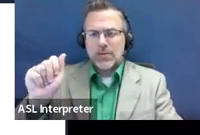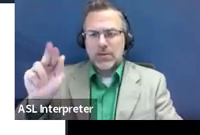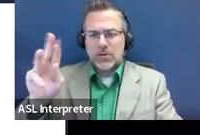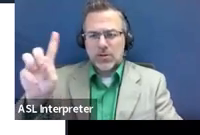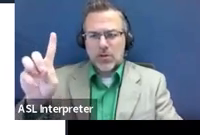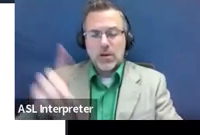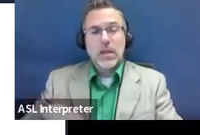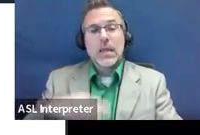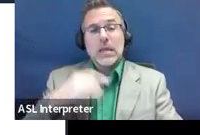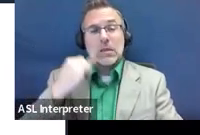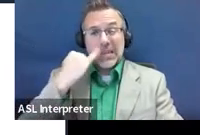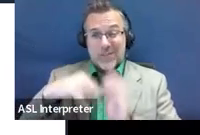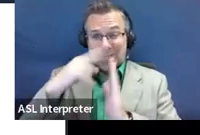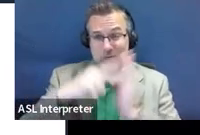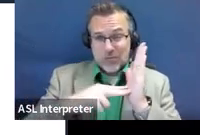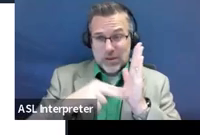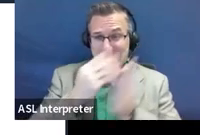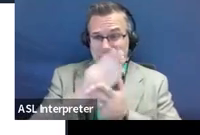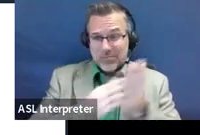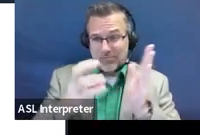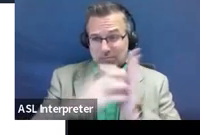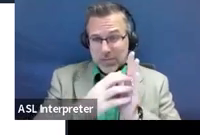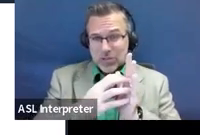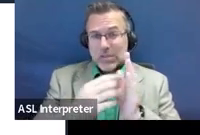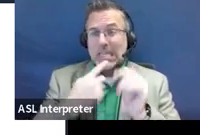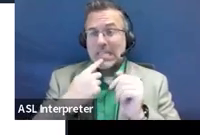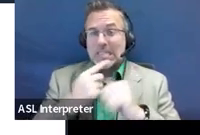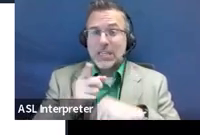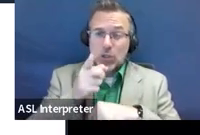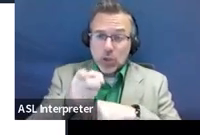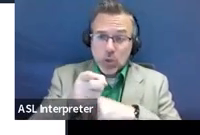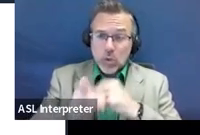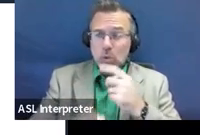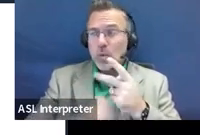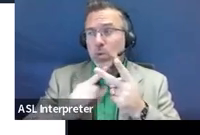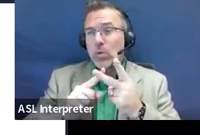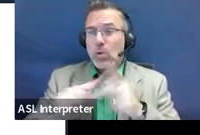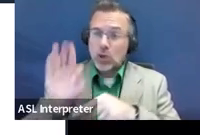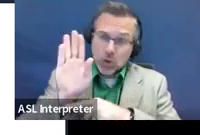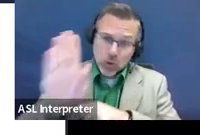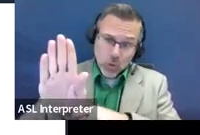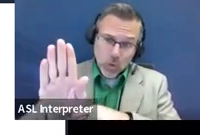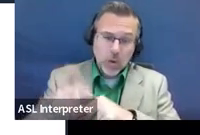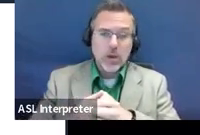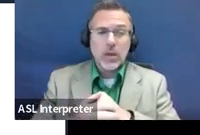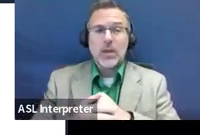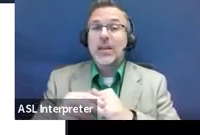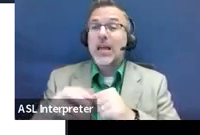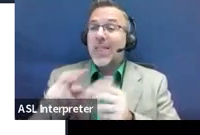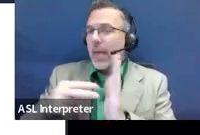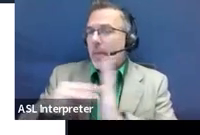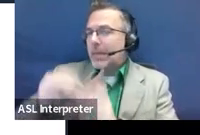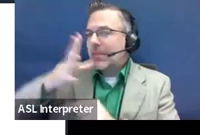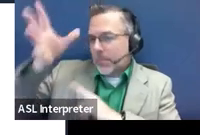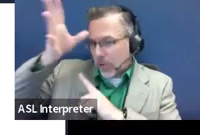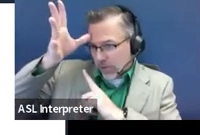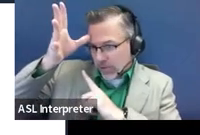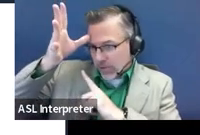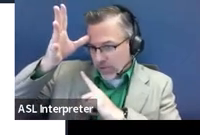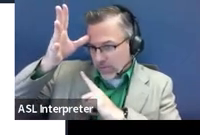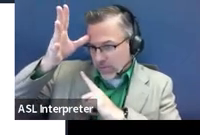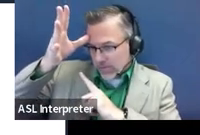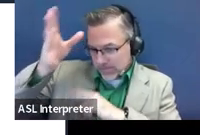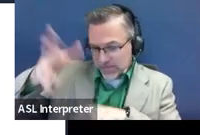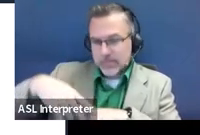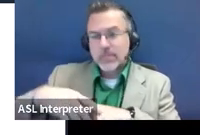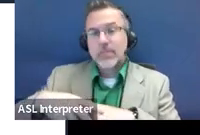on the written notice, it talks about you or your, and when they're using that language, they're talking about the parent.